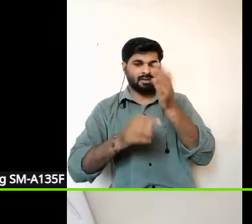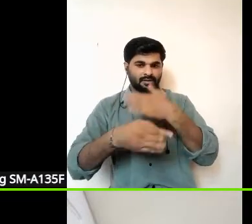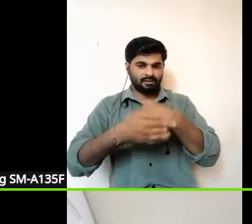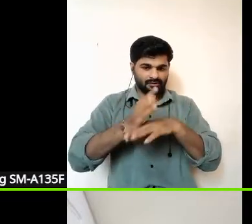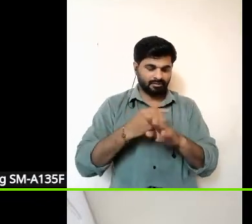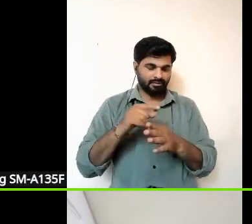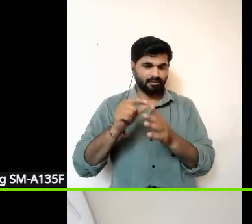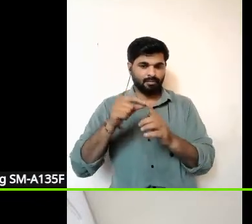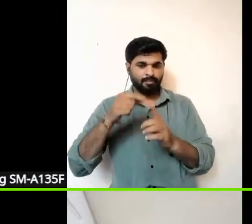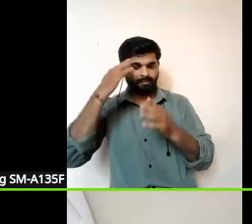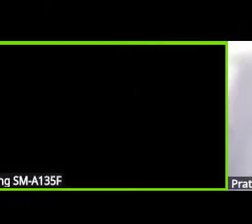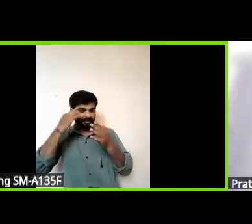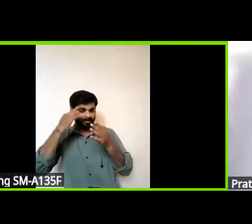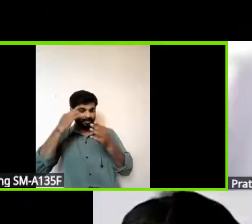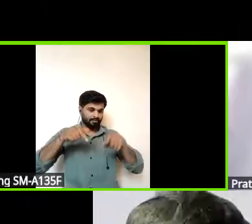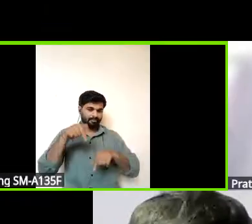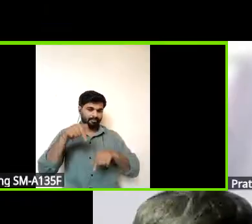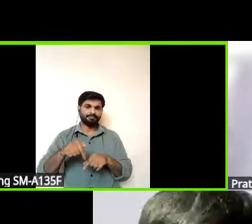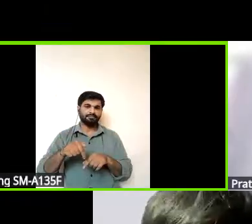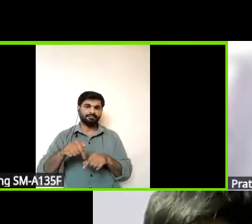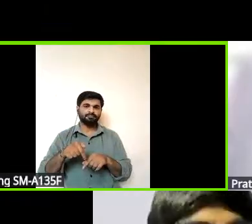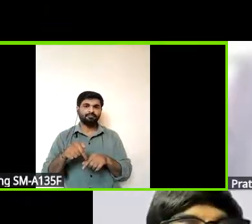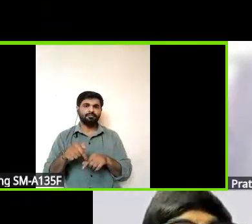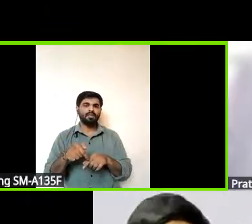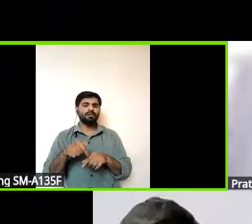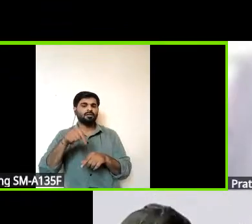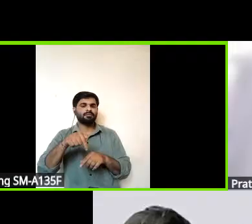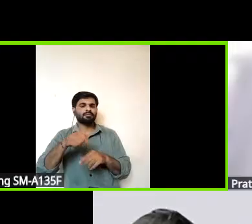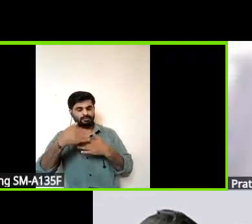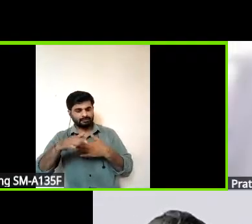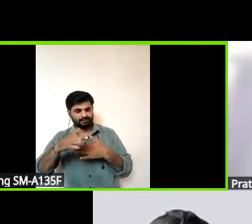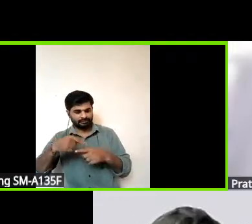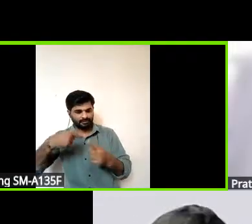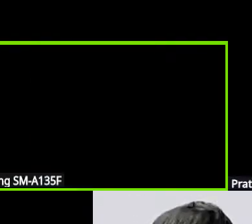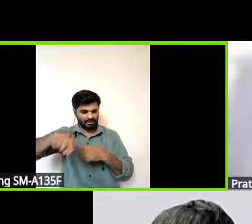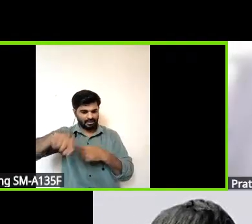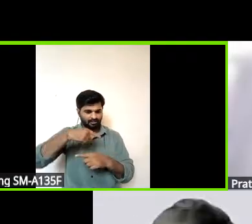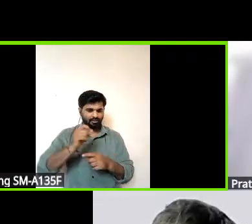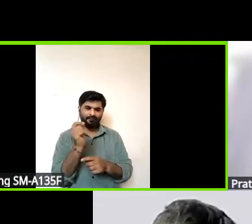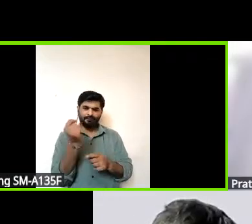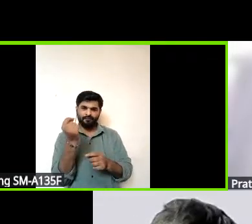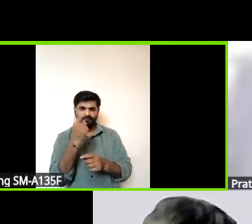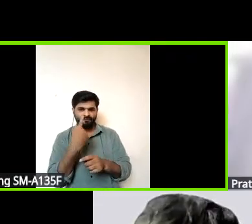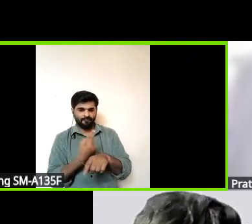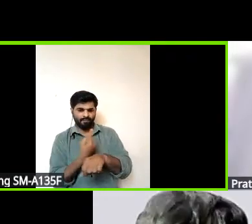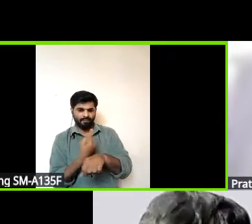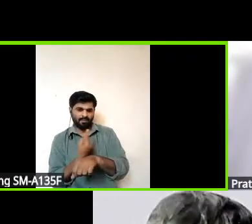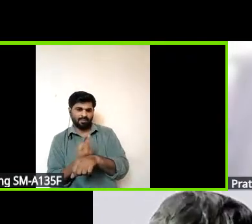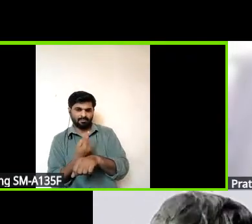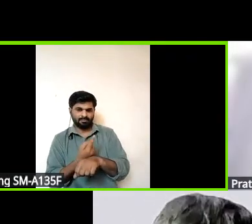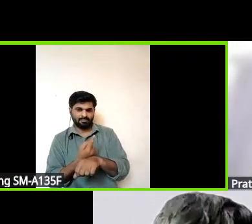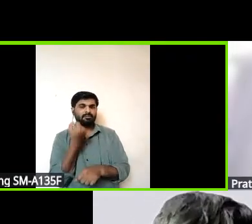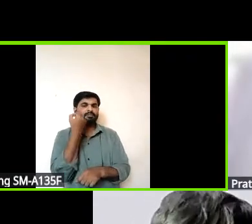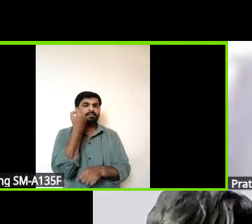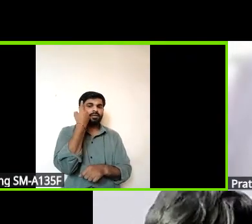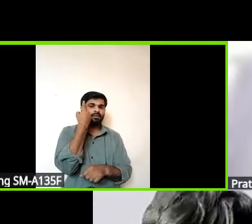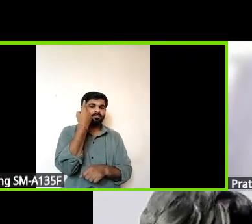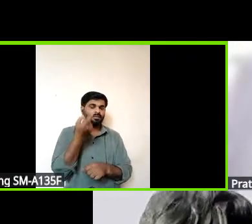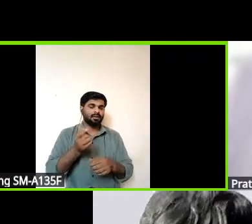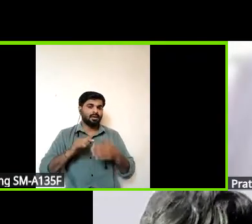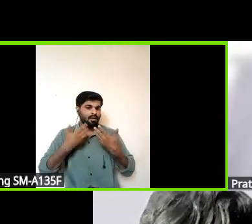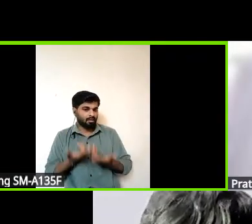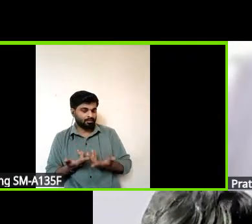one webinar around a month ago where we just tried to understand how is the current census moving